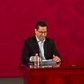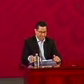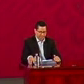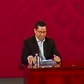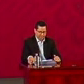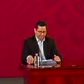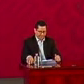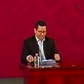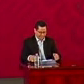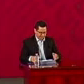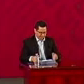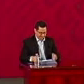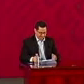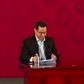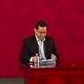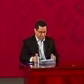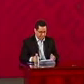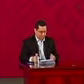of